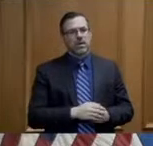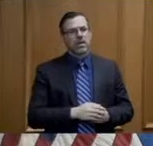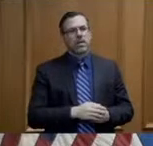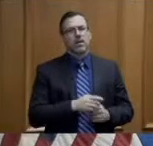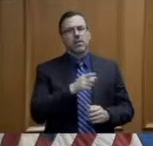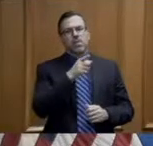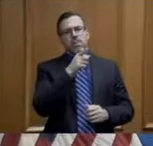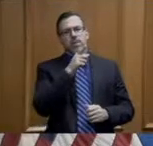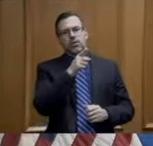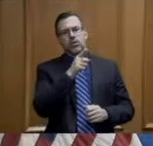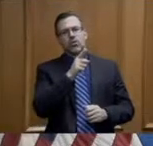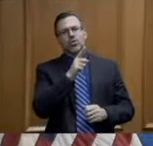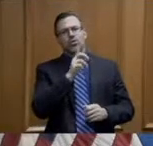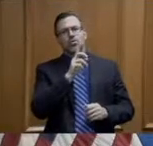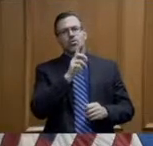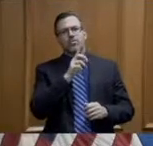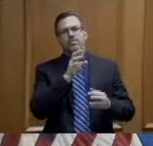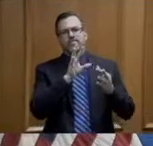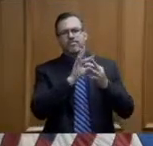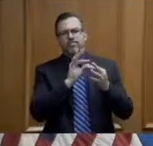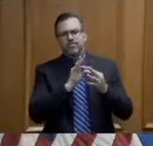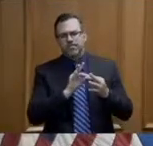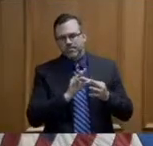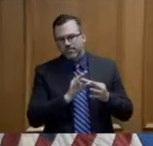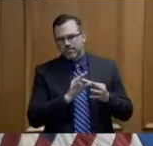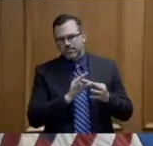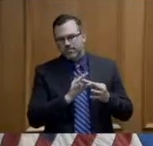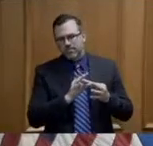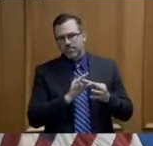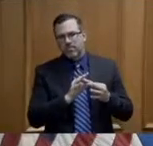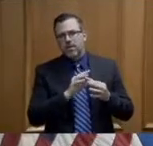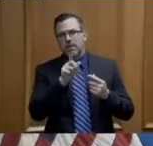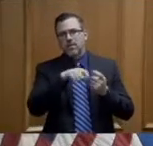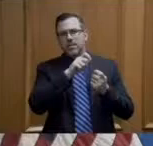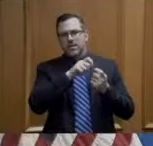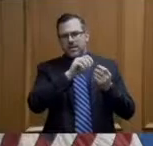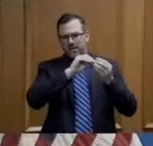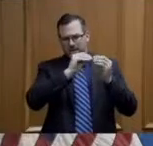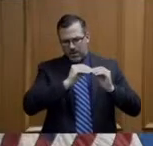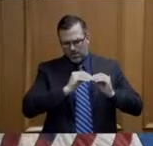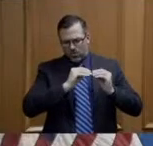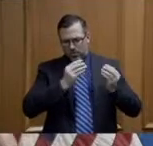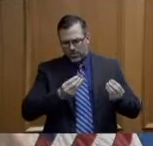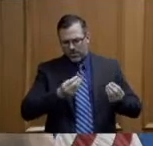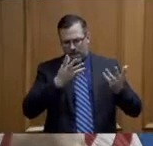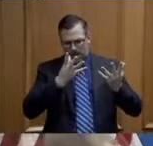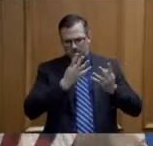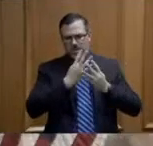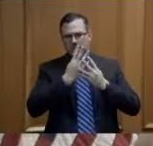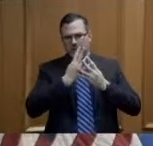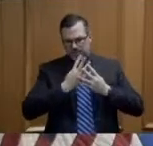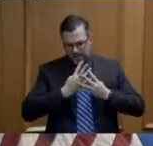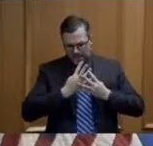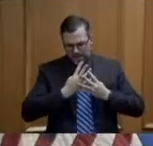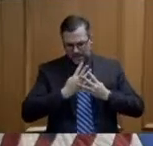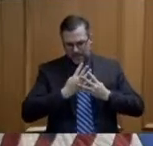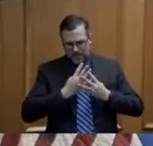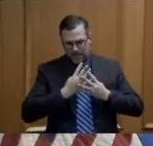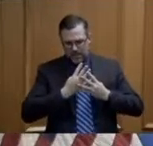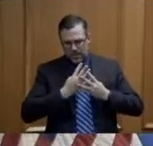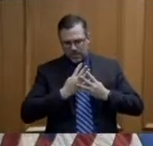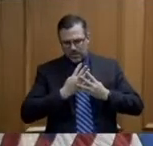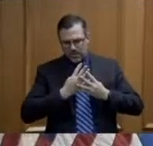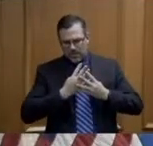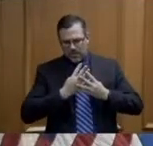about how, you didn't offer specific numbers of how many tests they're going to be for this weekend for these mass